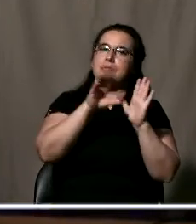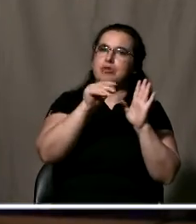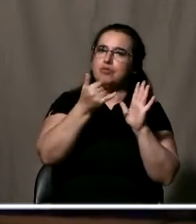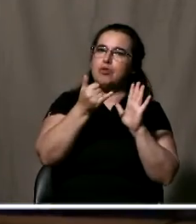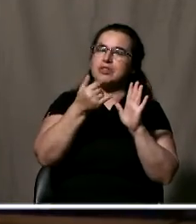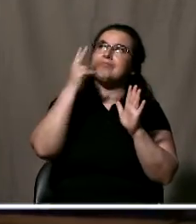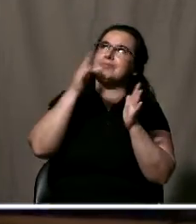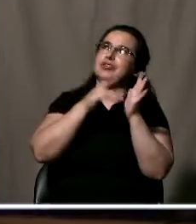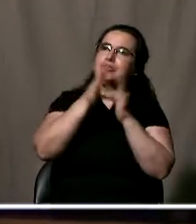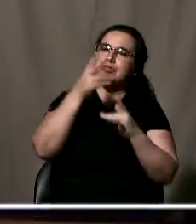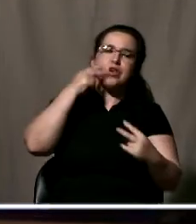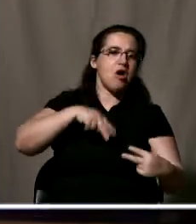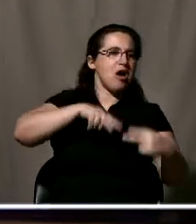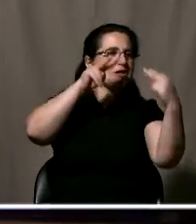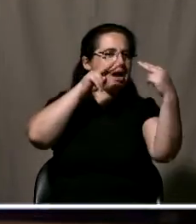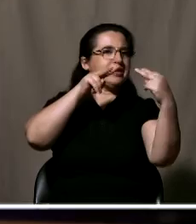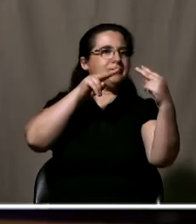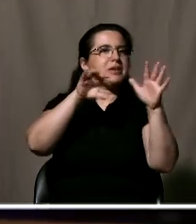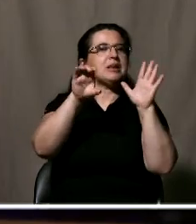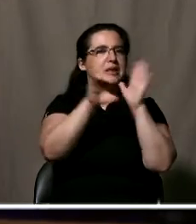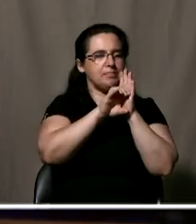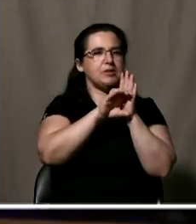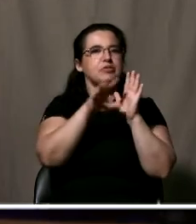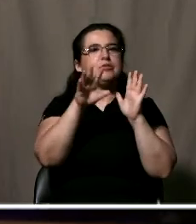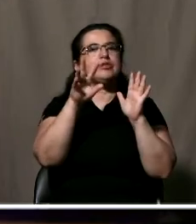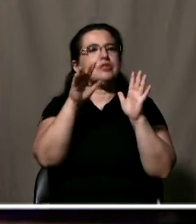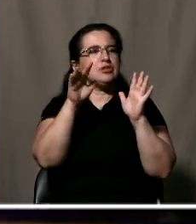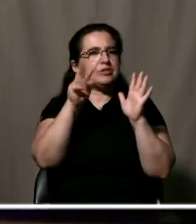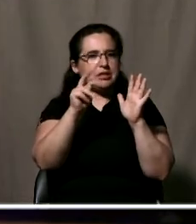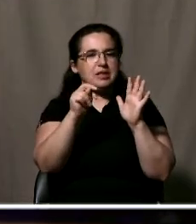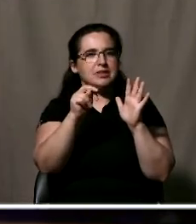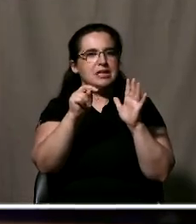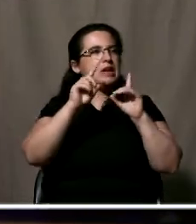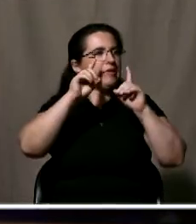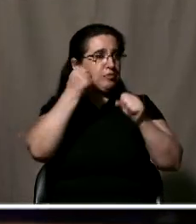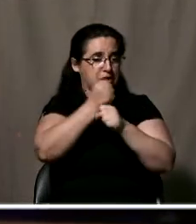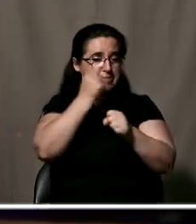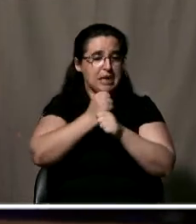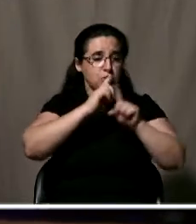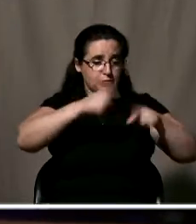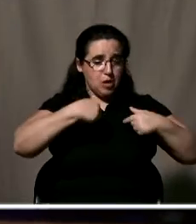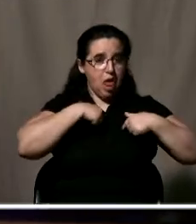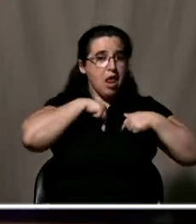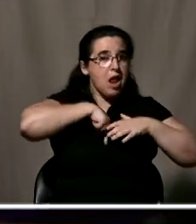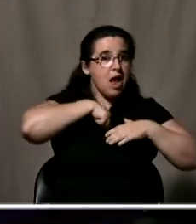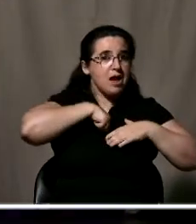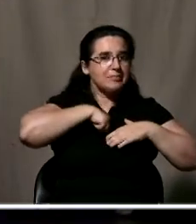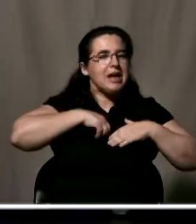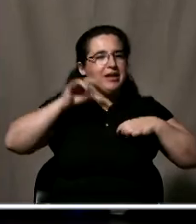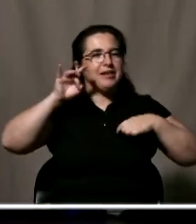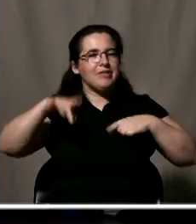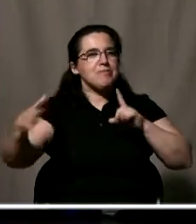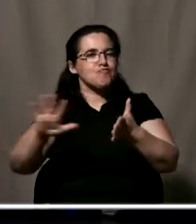he will complete the work he began in me. E capítulo 13 ele vai terminar o trabalho que iniciou em mim. A number of years ago, há muitos anos atrás,